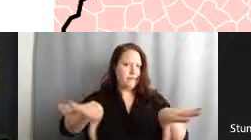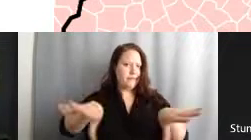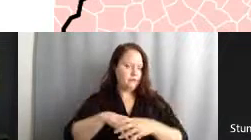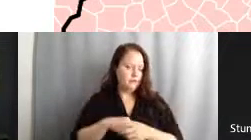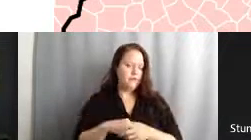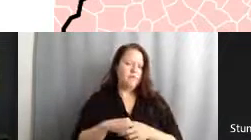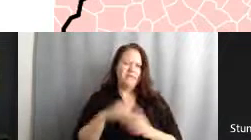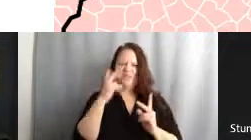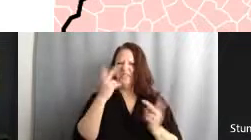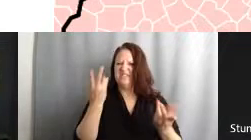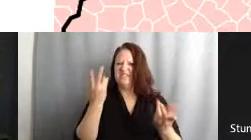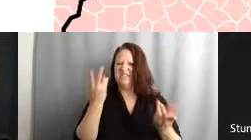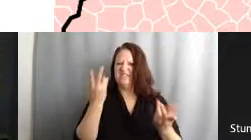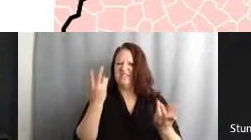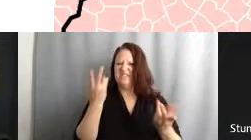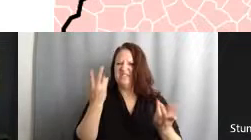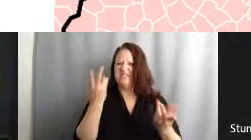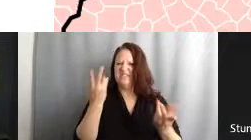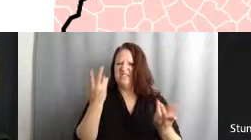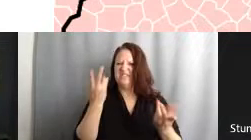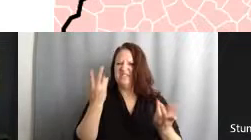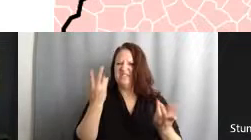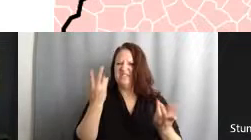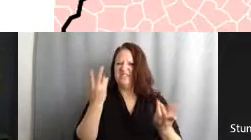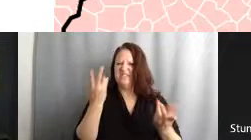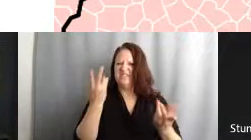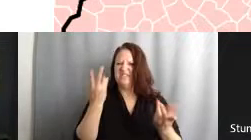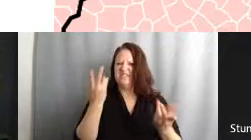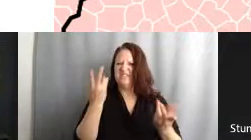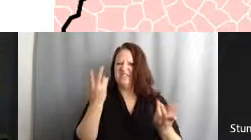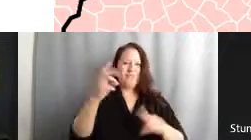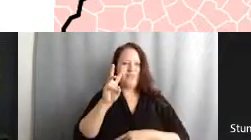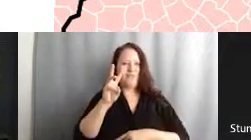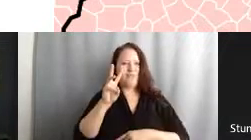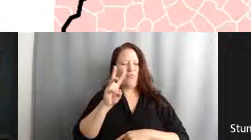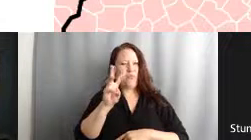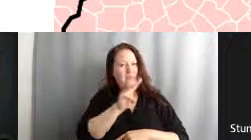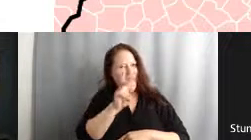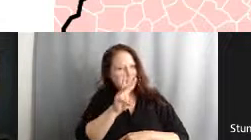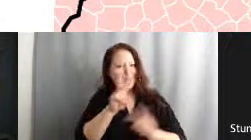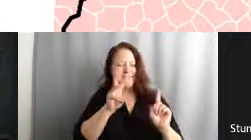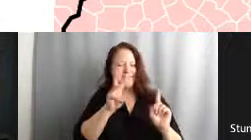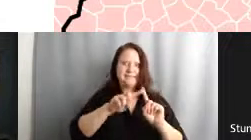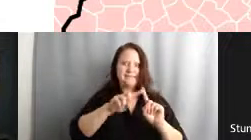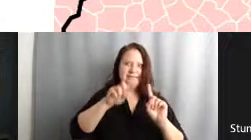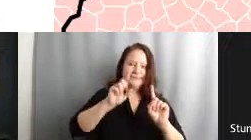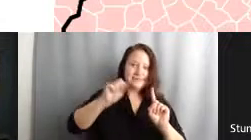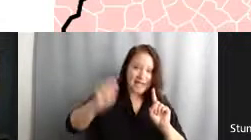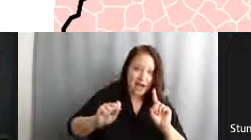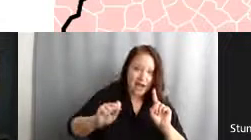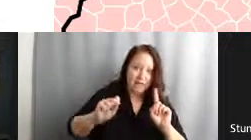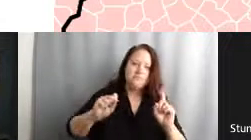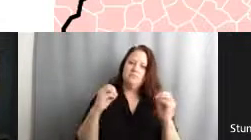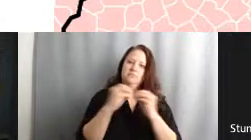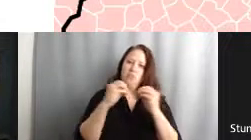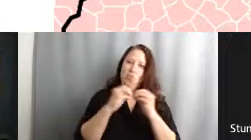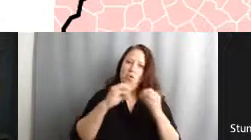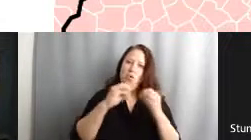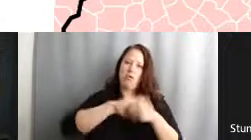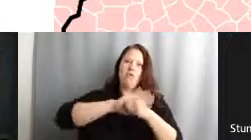you've seen like the sea of red come from the west and then up to the south, and we're more and more surrounded by